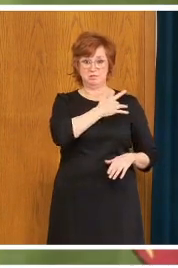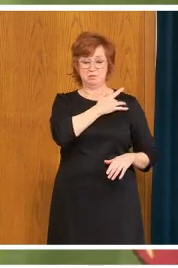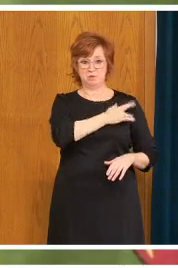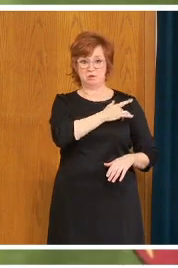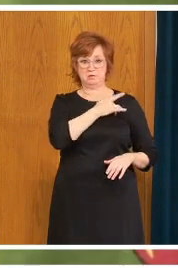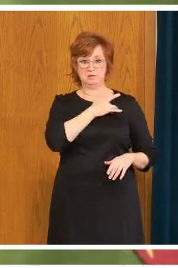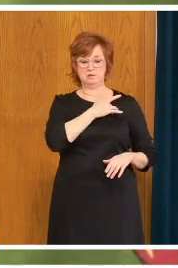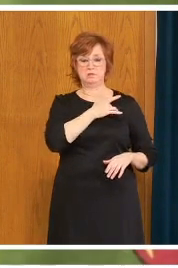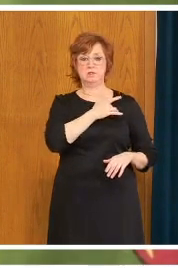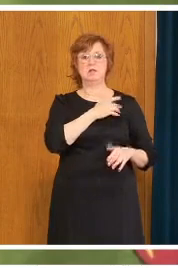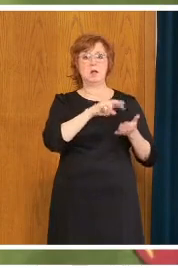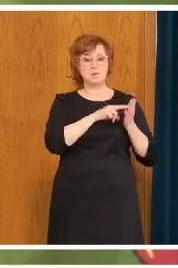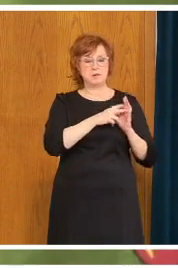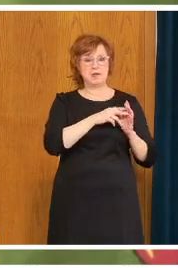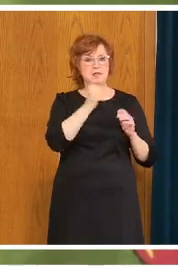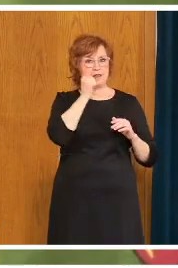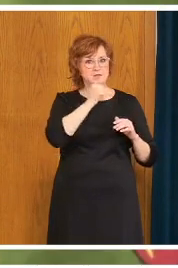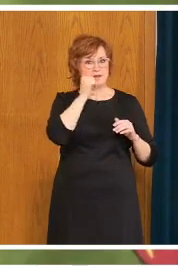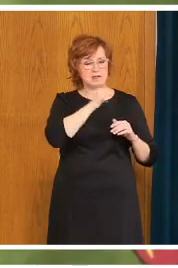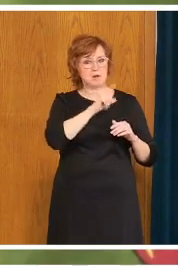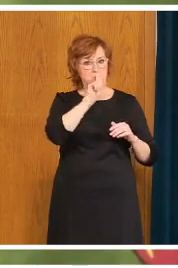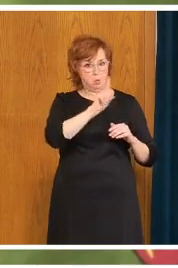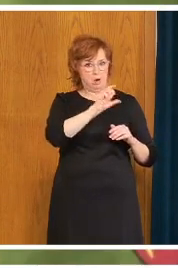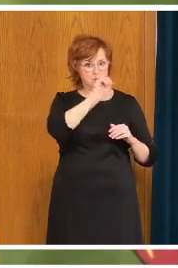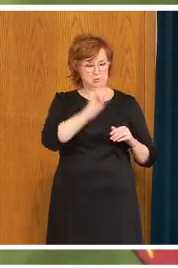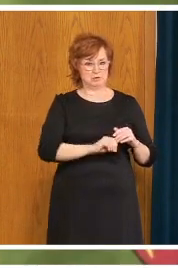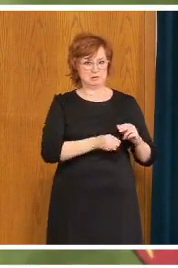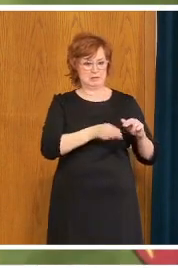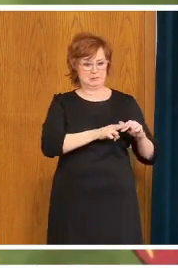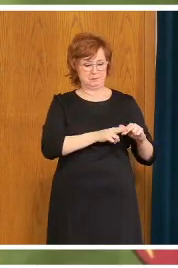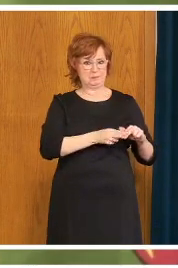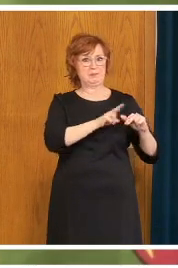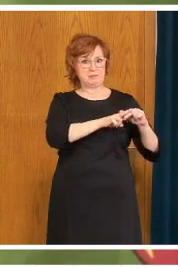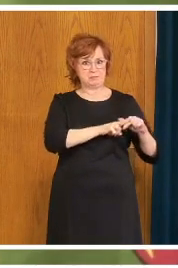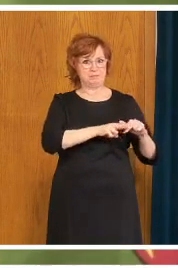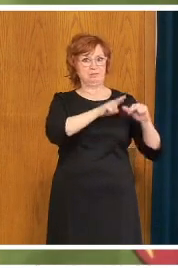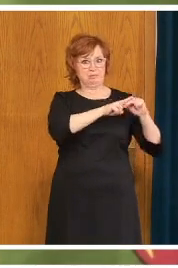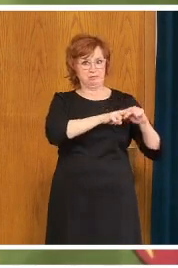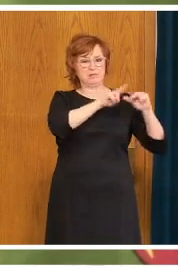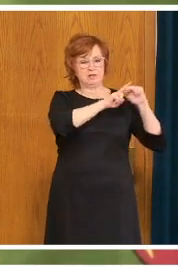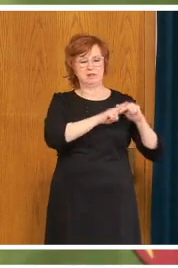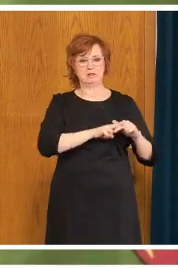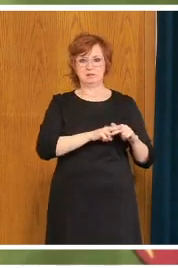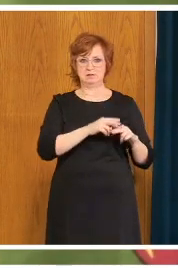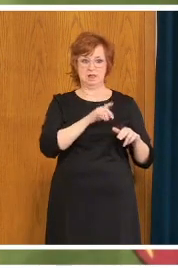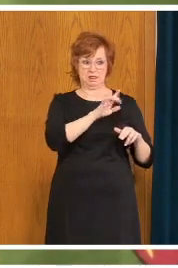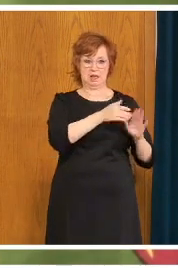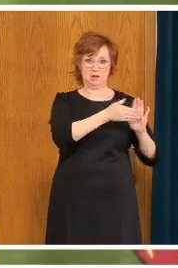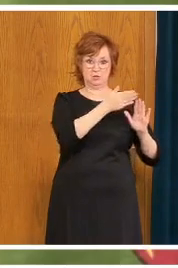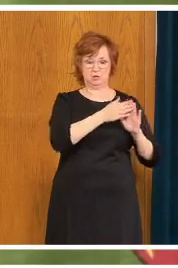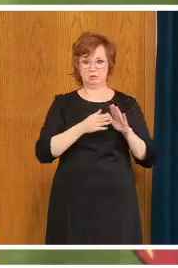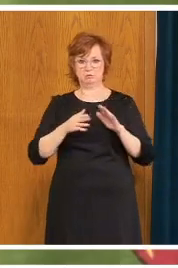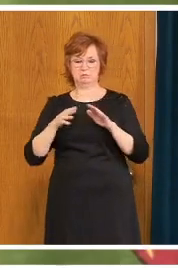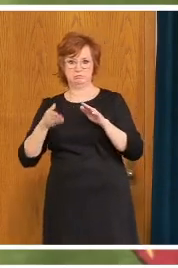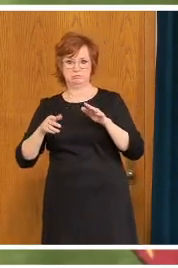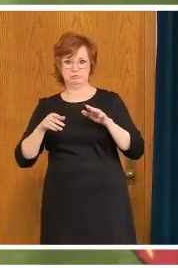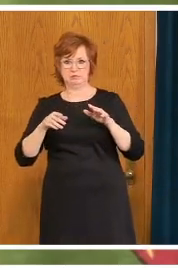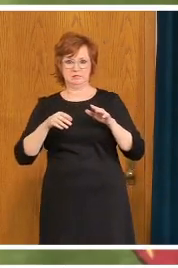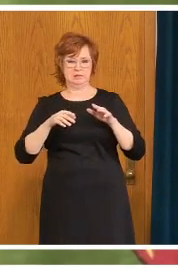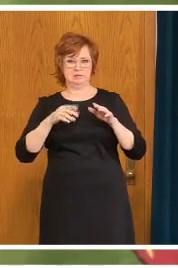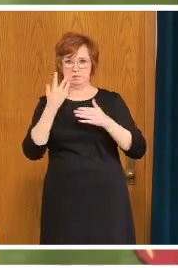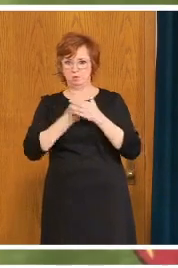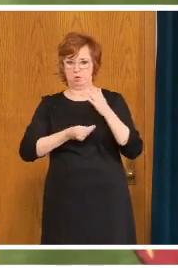gets vaccinated every day. We're continuing to focus on both sides of this. As Scott has alluded, there's an